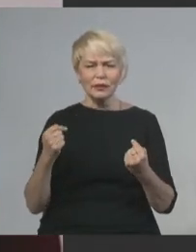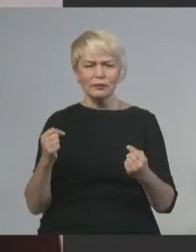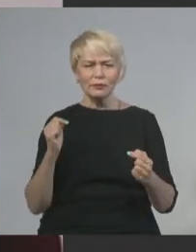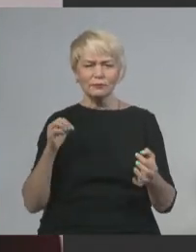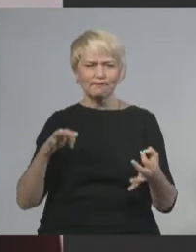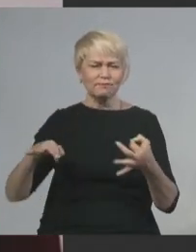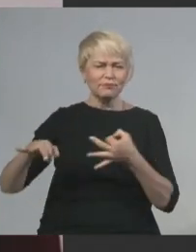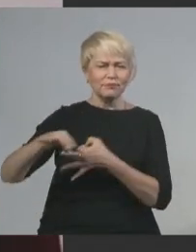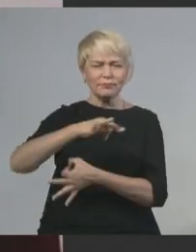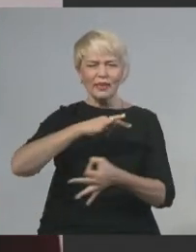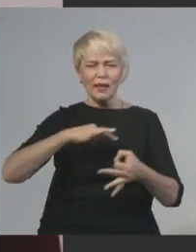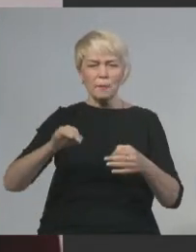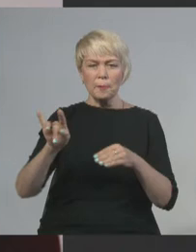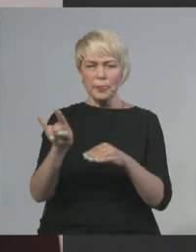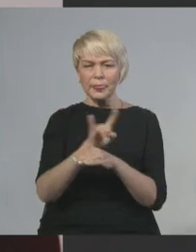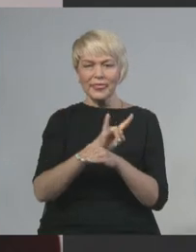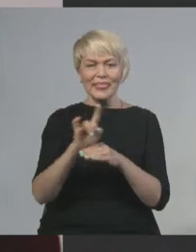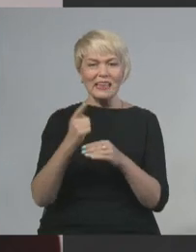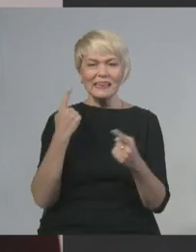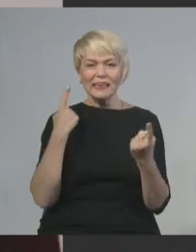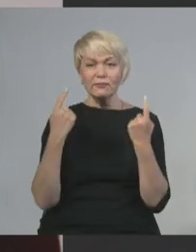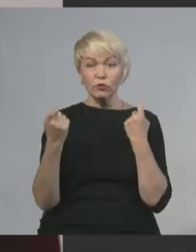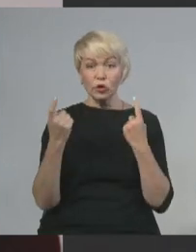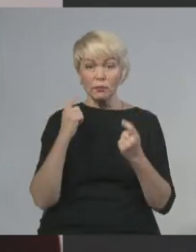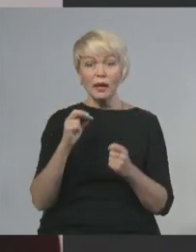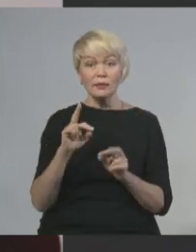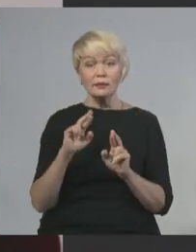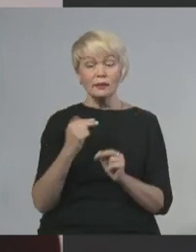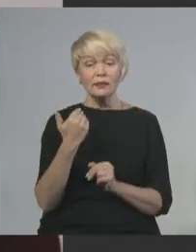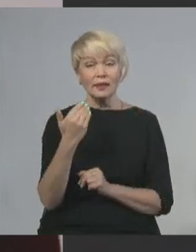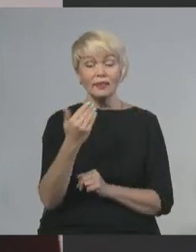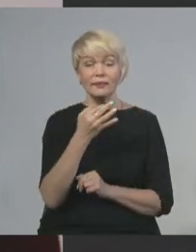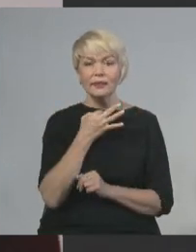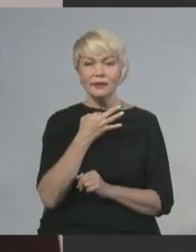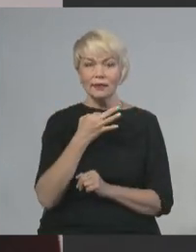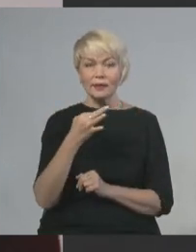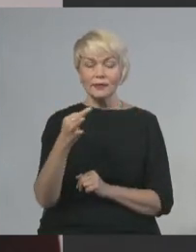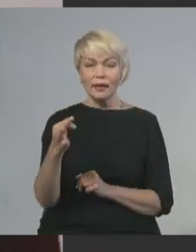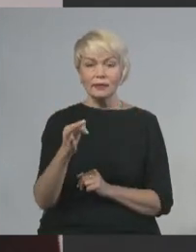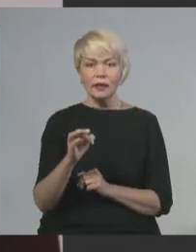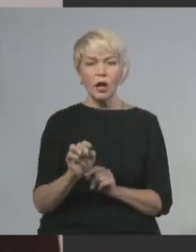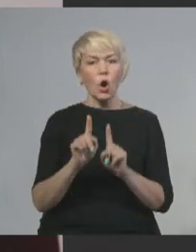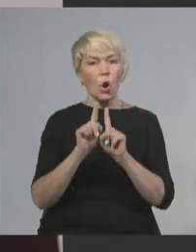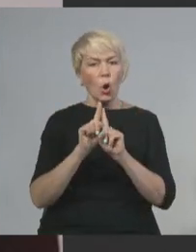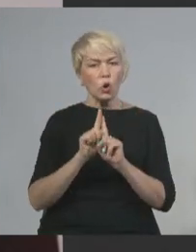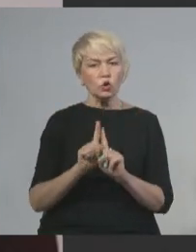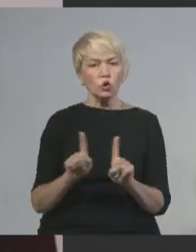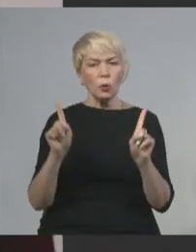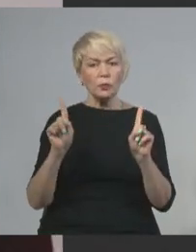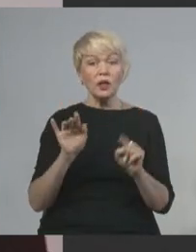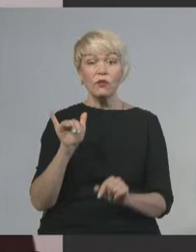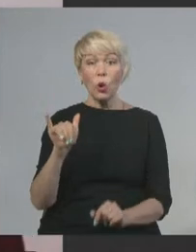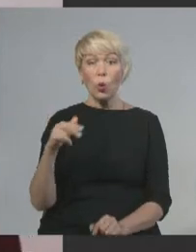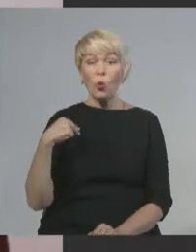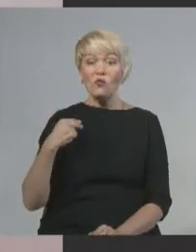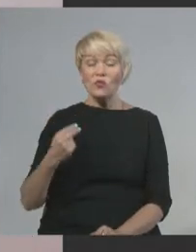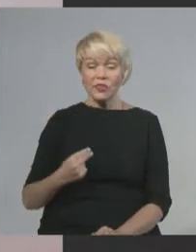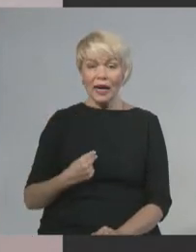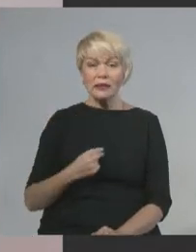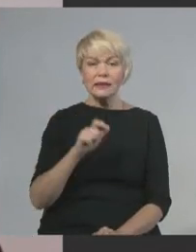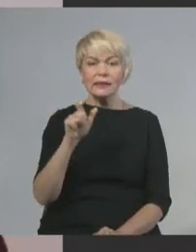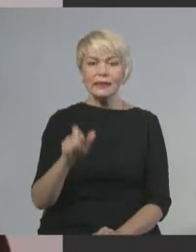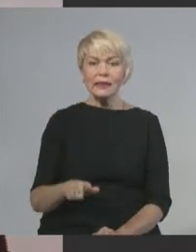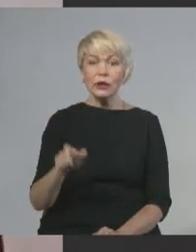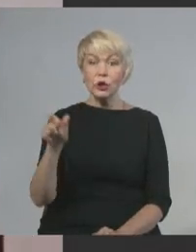um something special is that uh in france the people who are